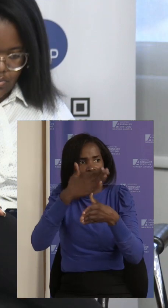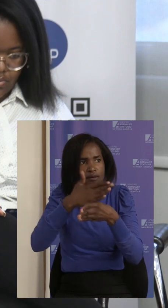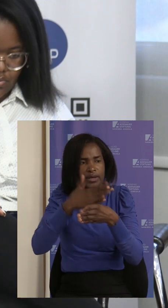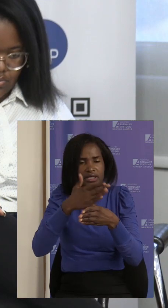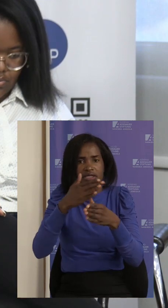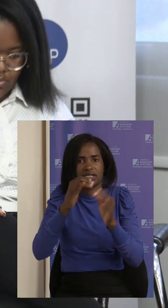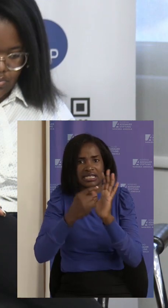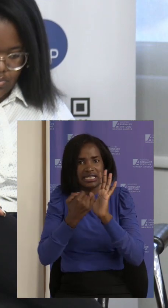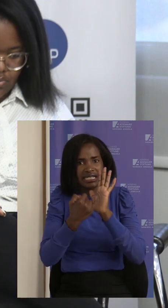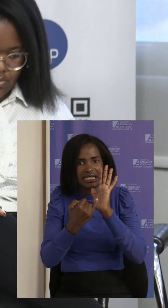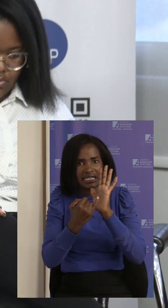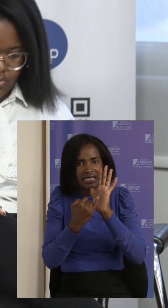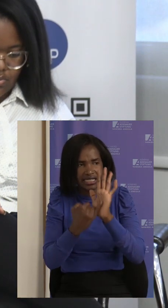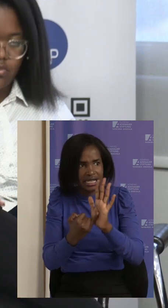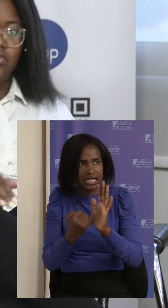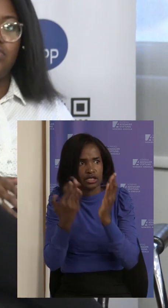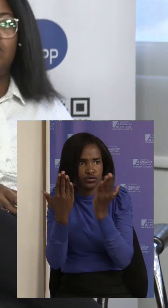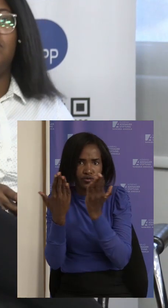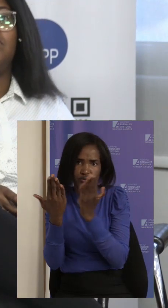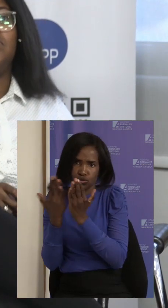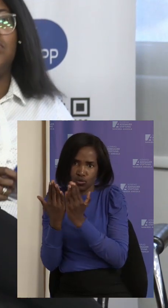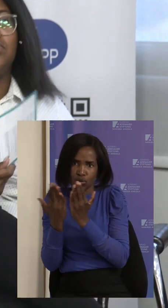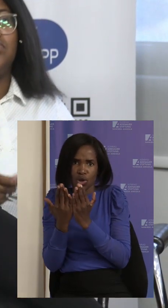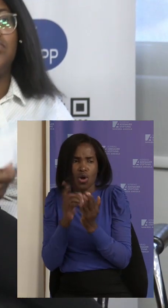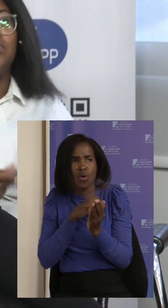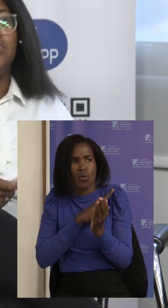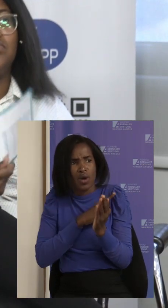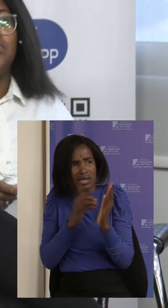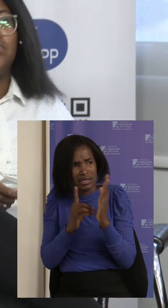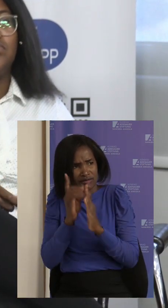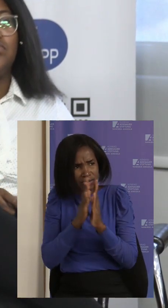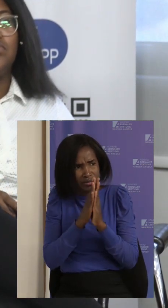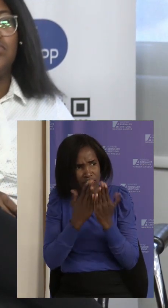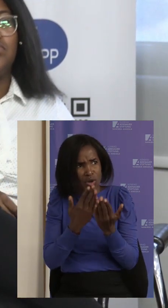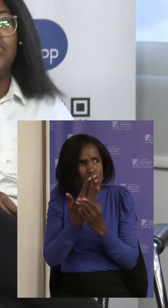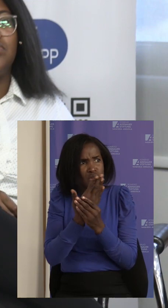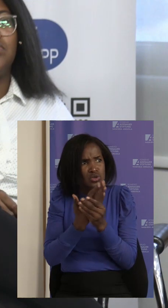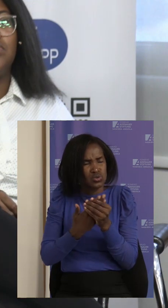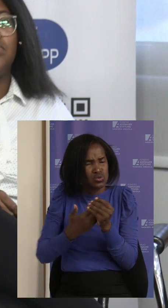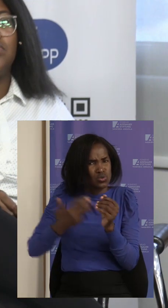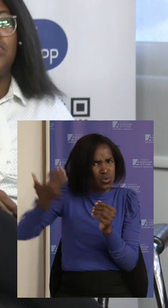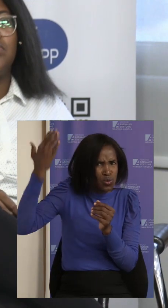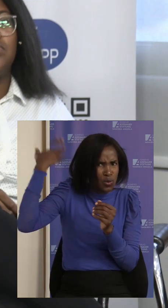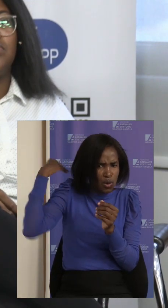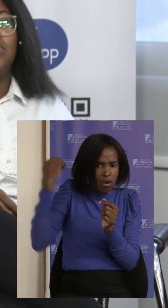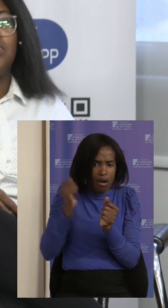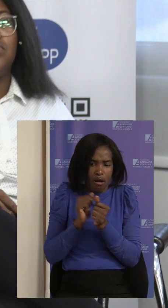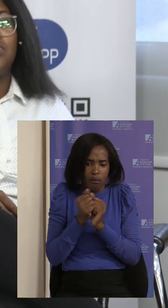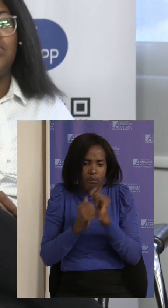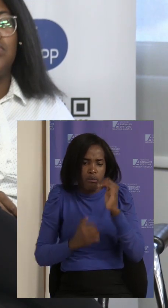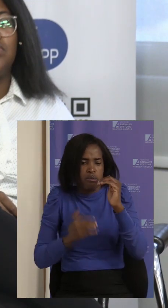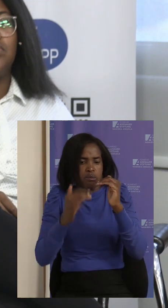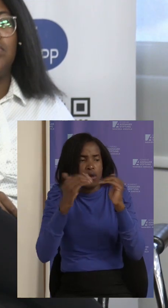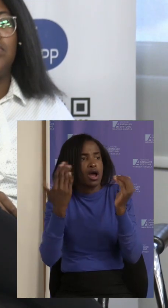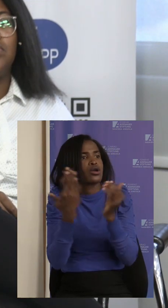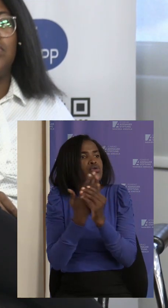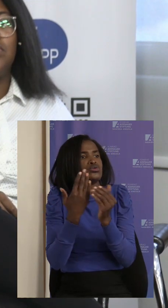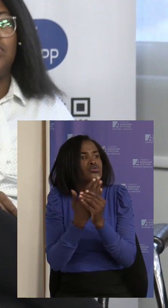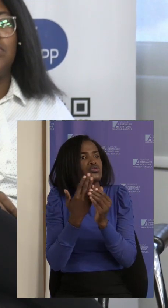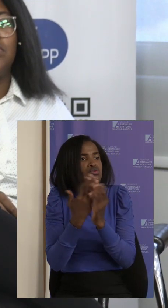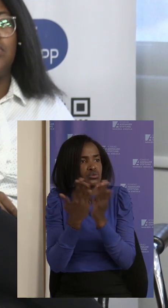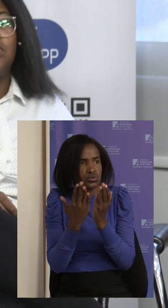Those policies were developed with the aim to uplift all schools to the same standard and to ensure that schools